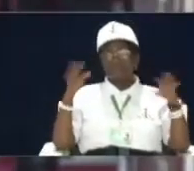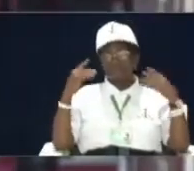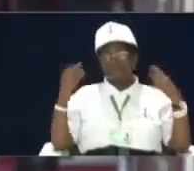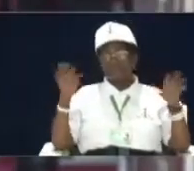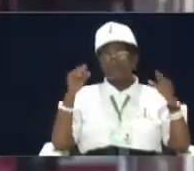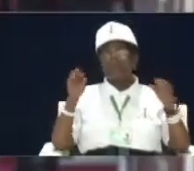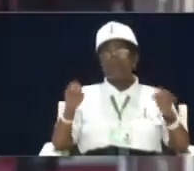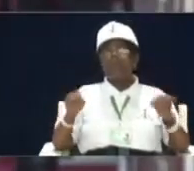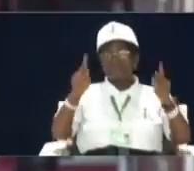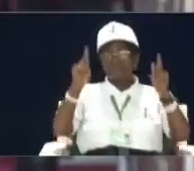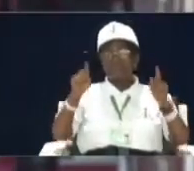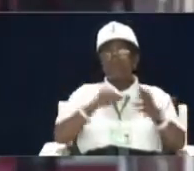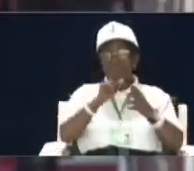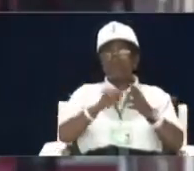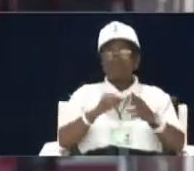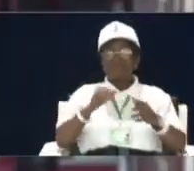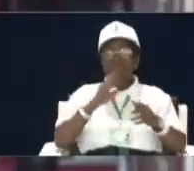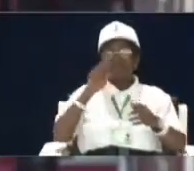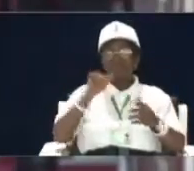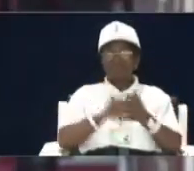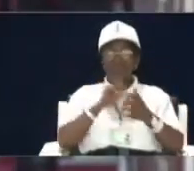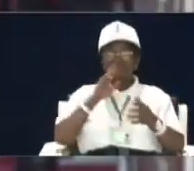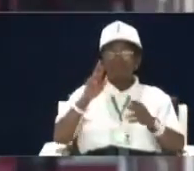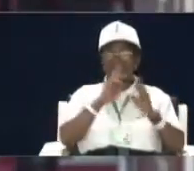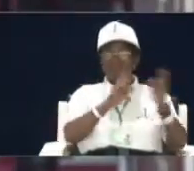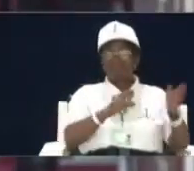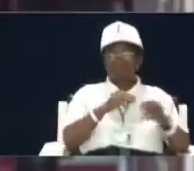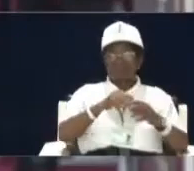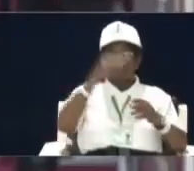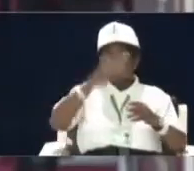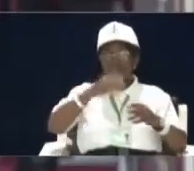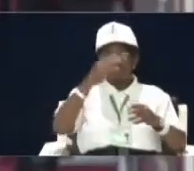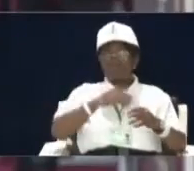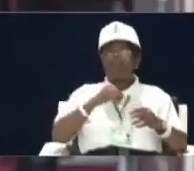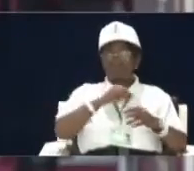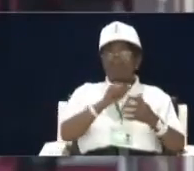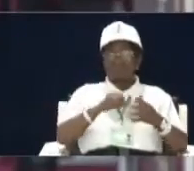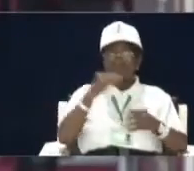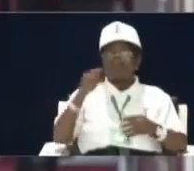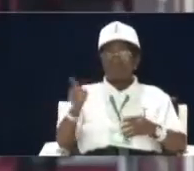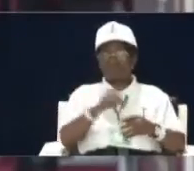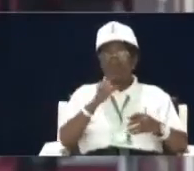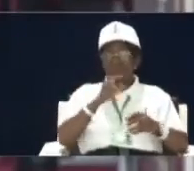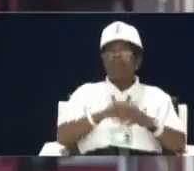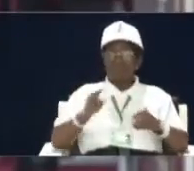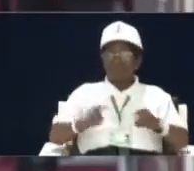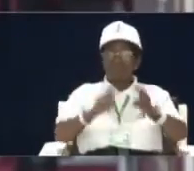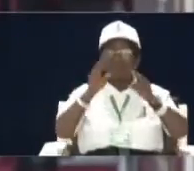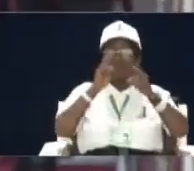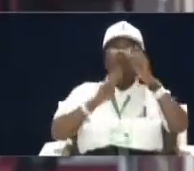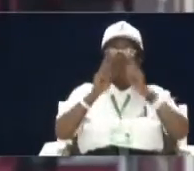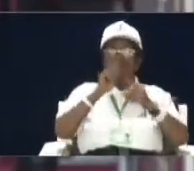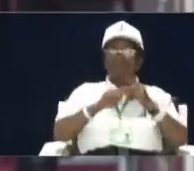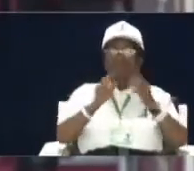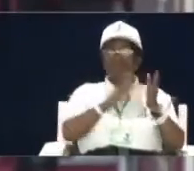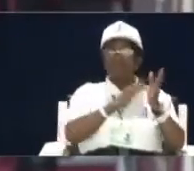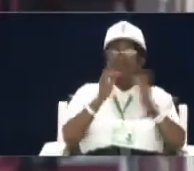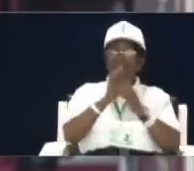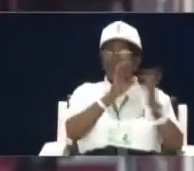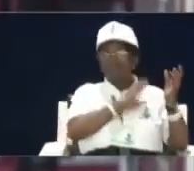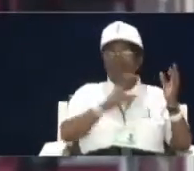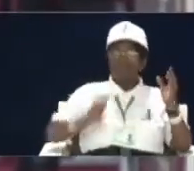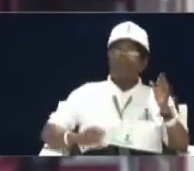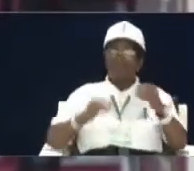All right, those of you already in front and those of you on the way, cry to Jesus Christ now. Ask him to have mercy on